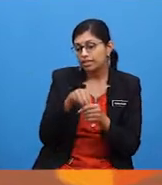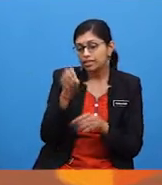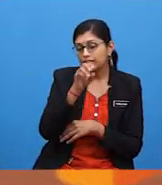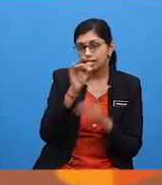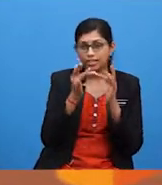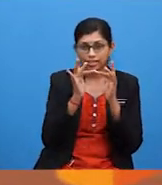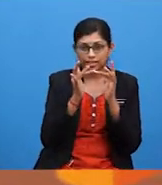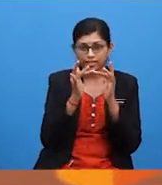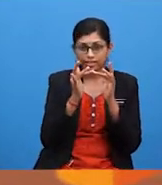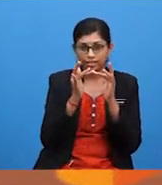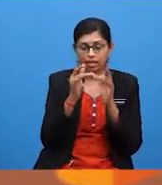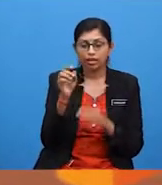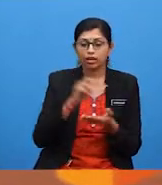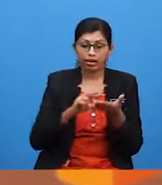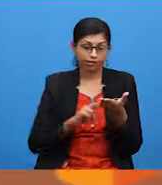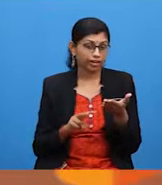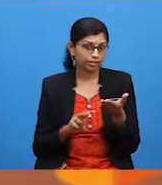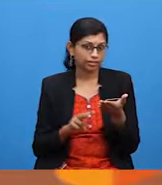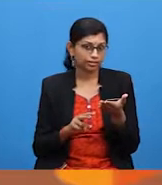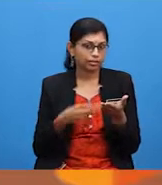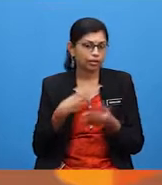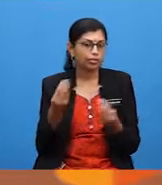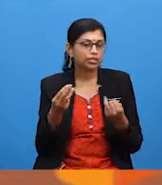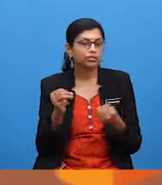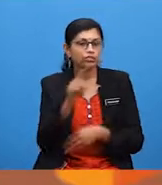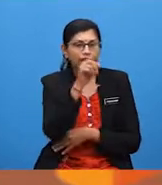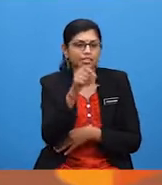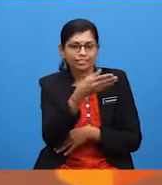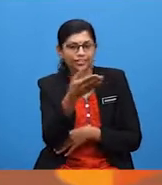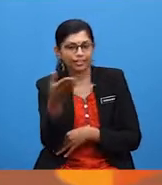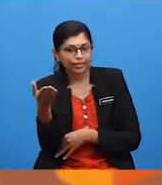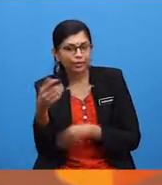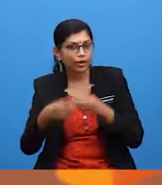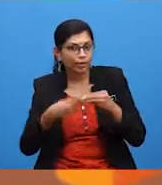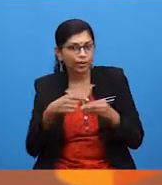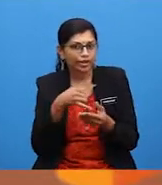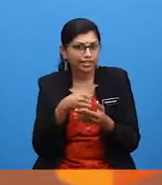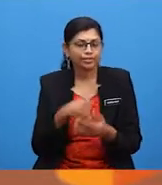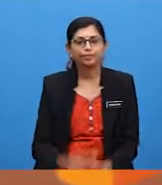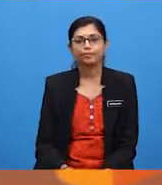had decided to ask a few teenagers about it.